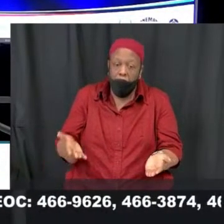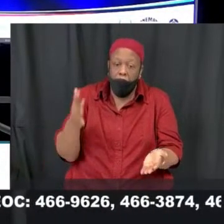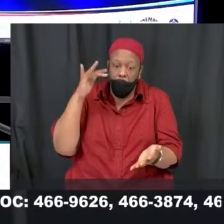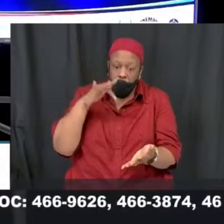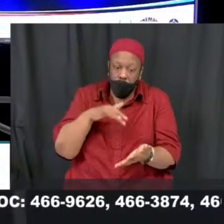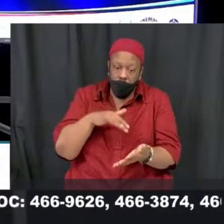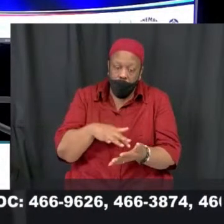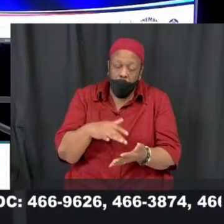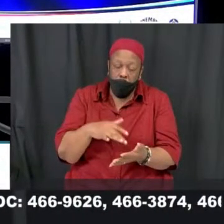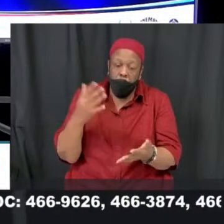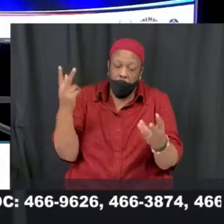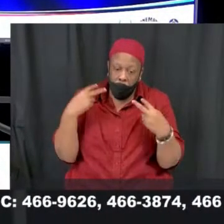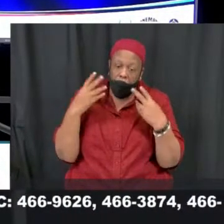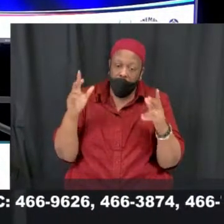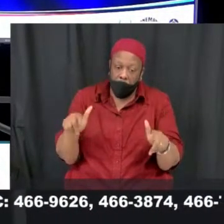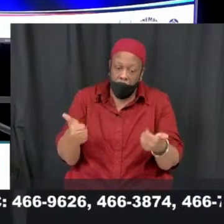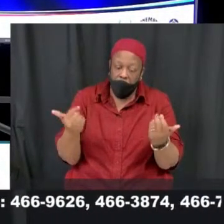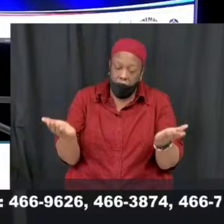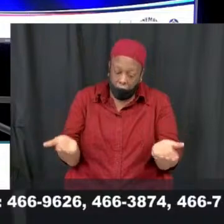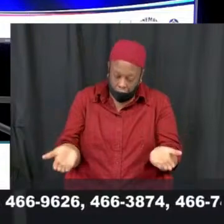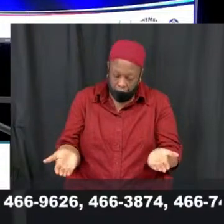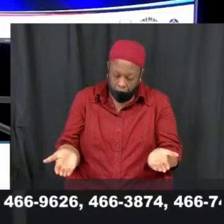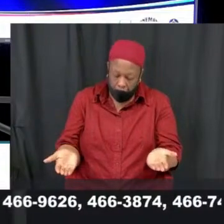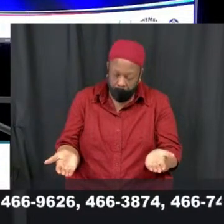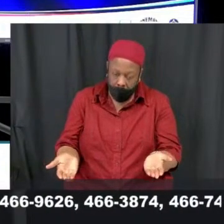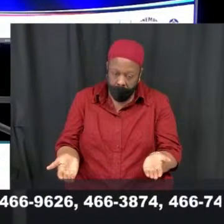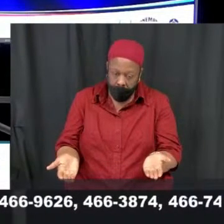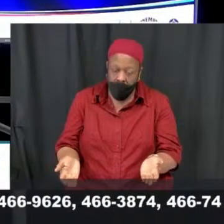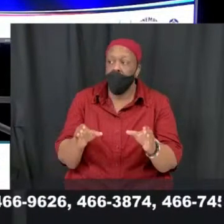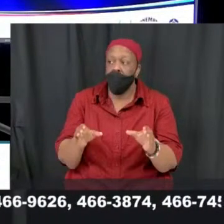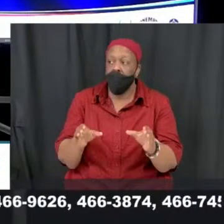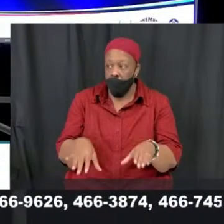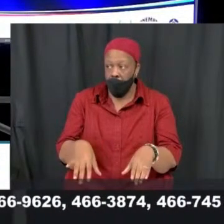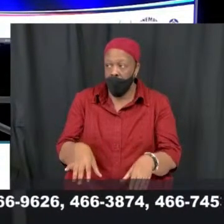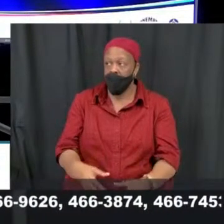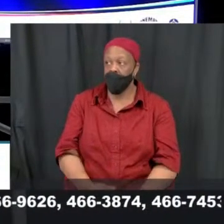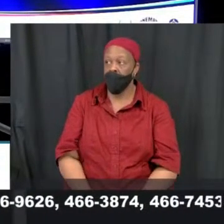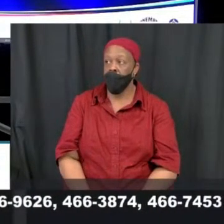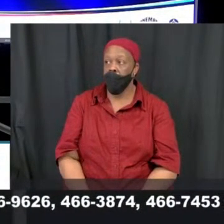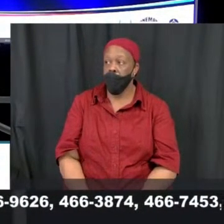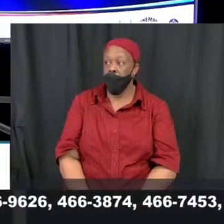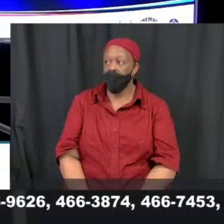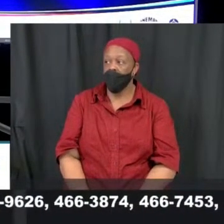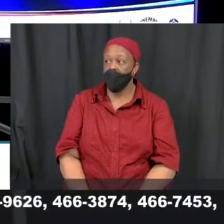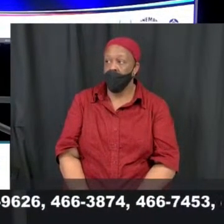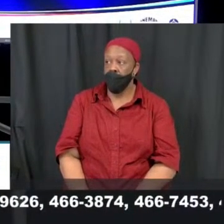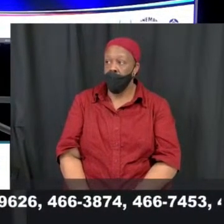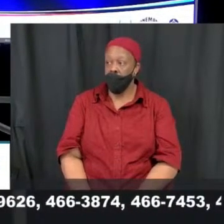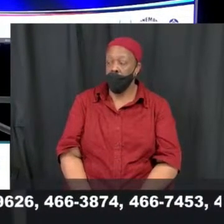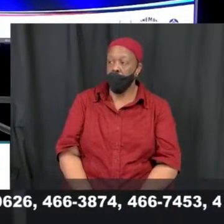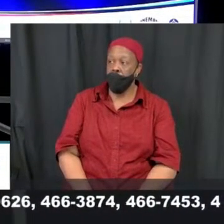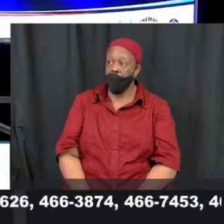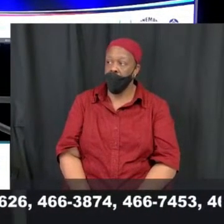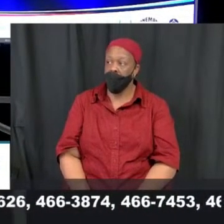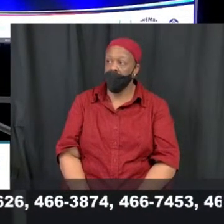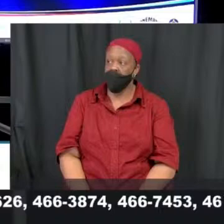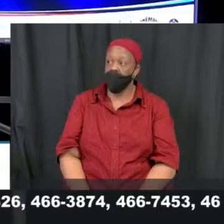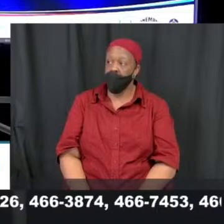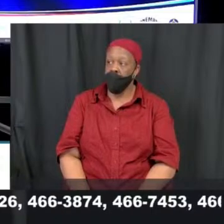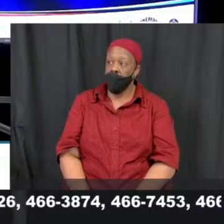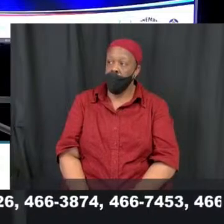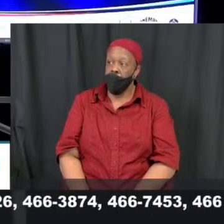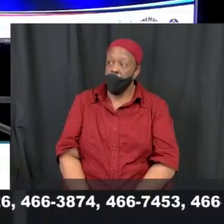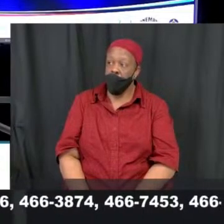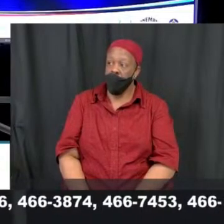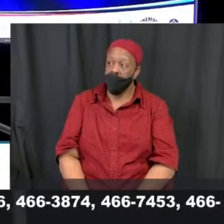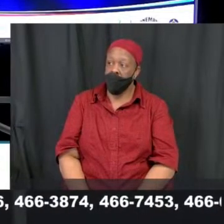in their neighbors who are more in terms of their structure. Very much service and the feedback I am getting.